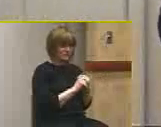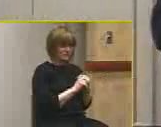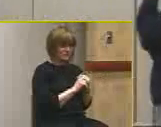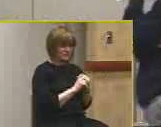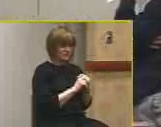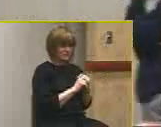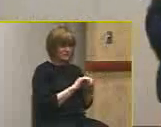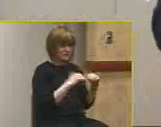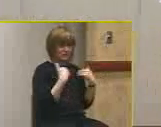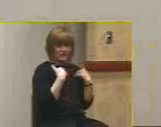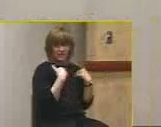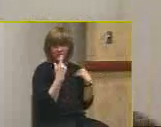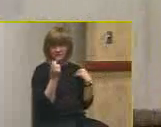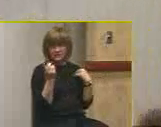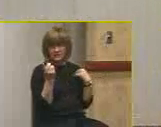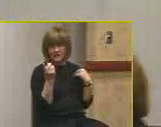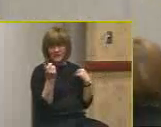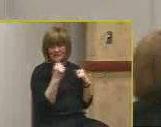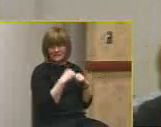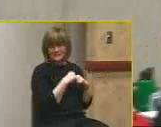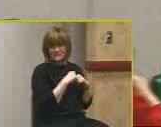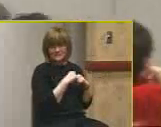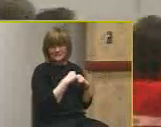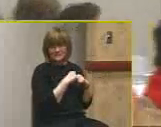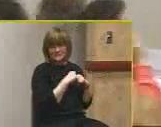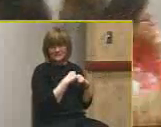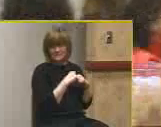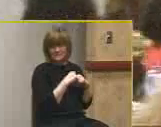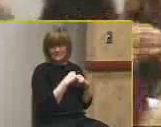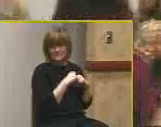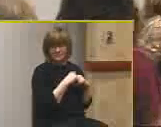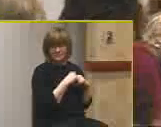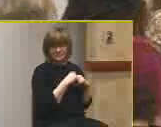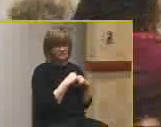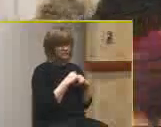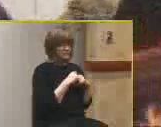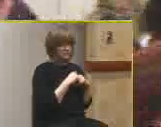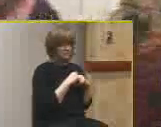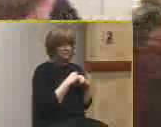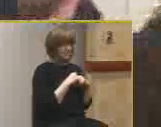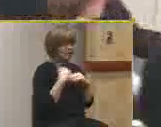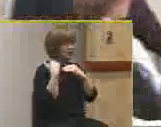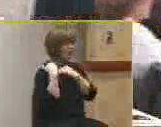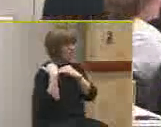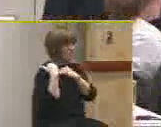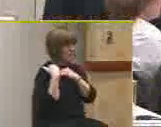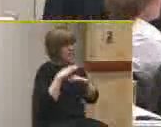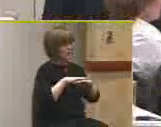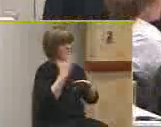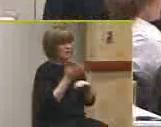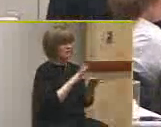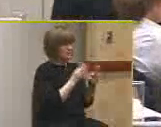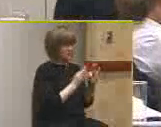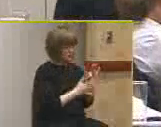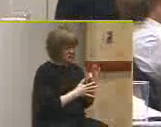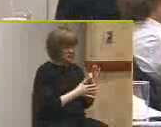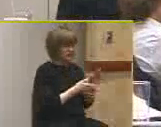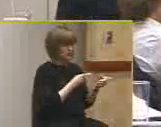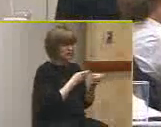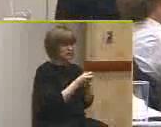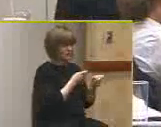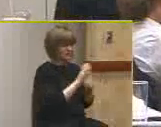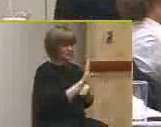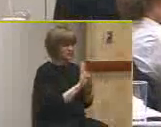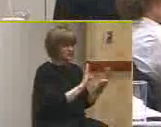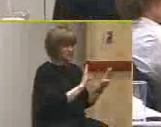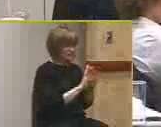One is to take it off of the interpreter to manage his behavior and put it on the teacher to manage the behavior